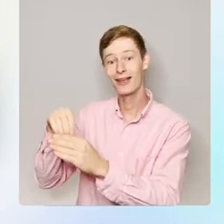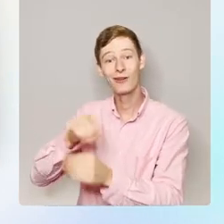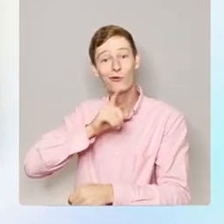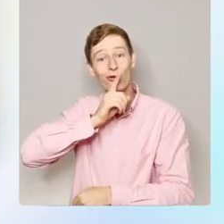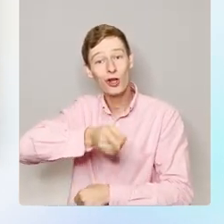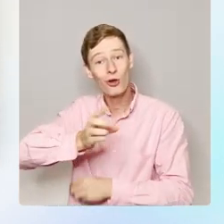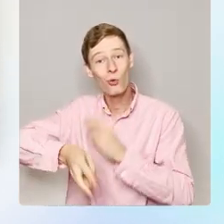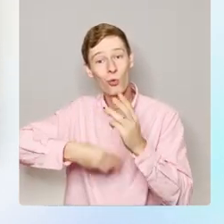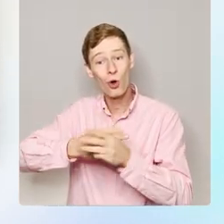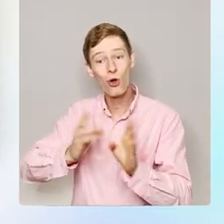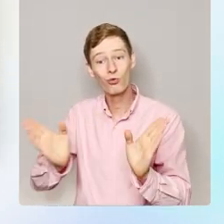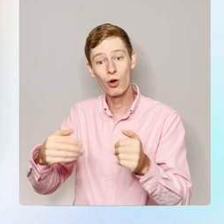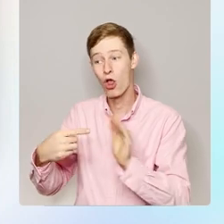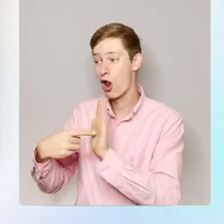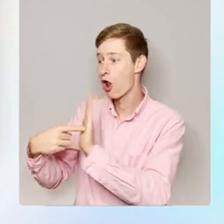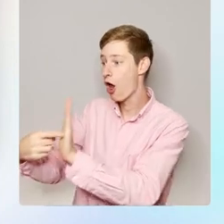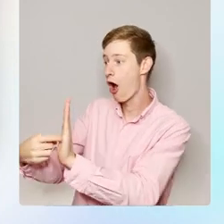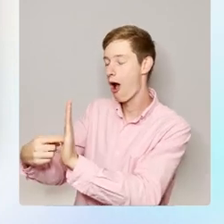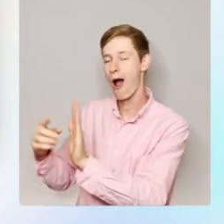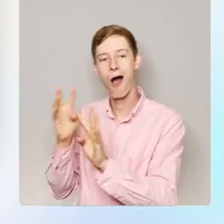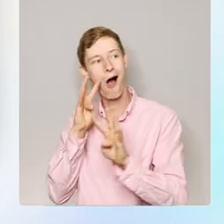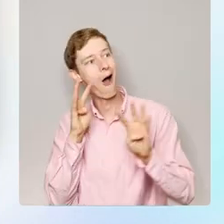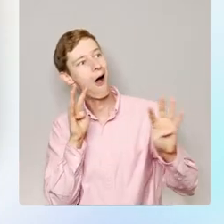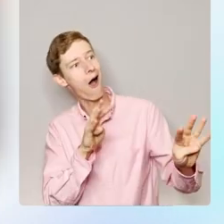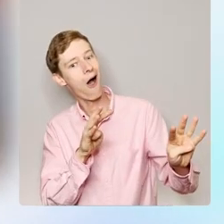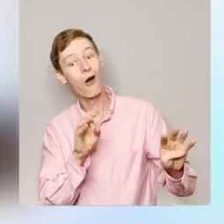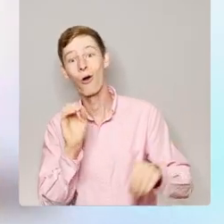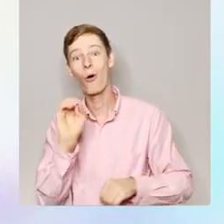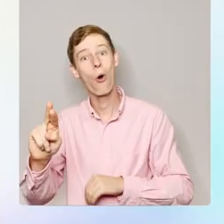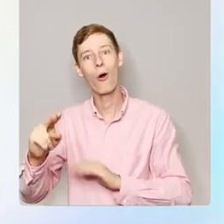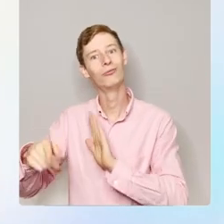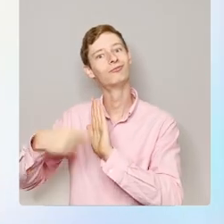and invite others to admire or critique your work.